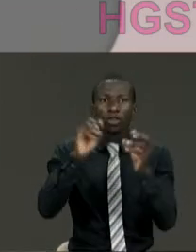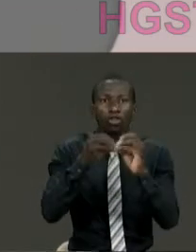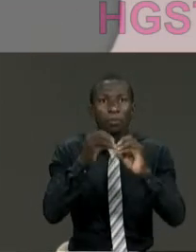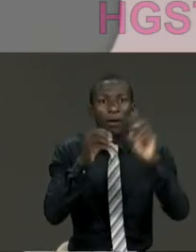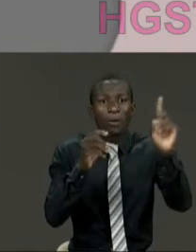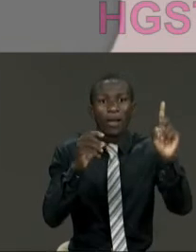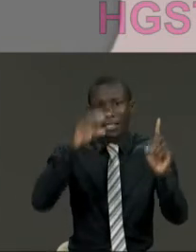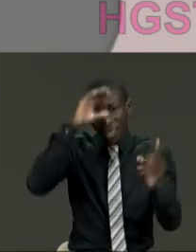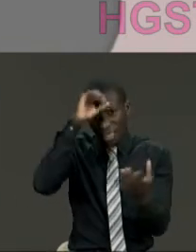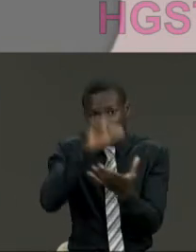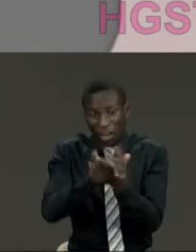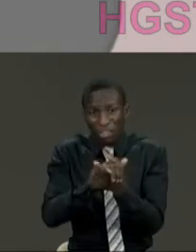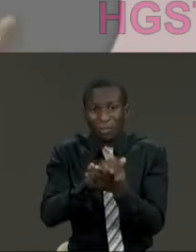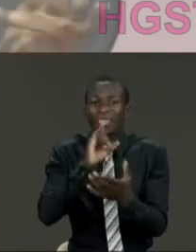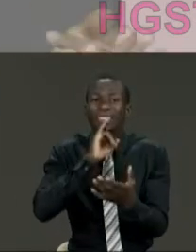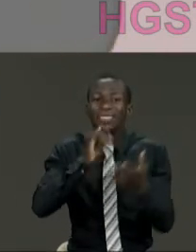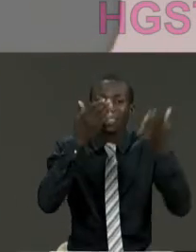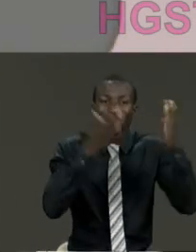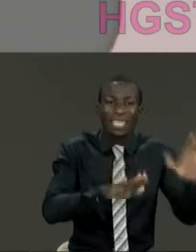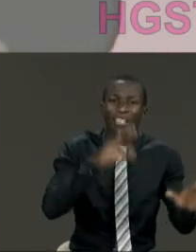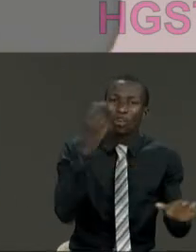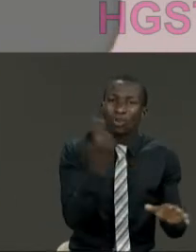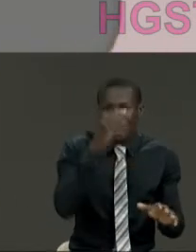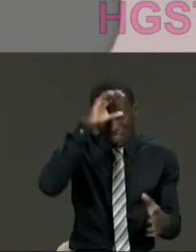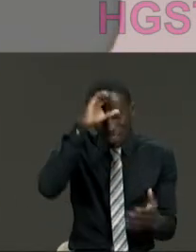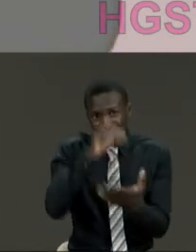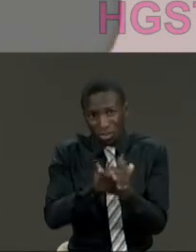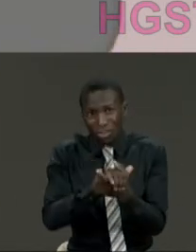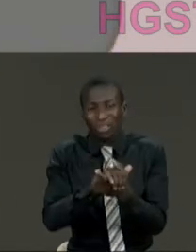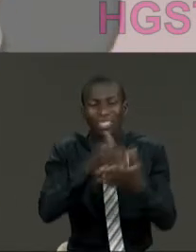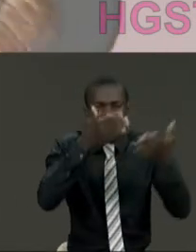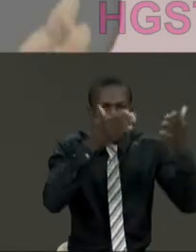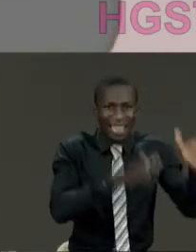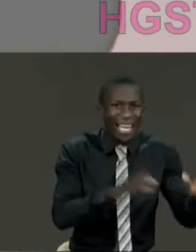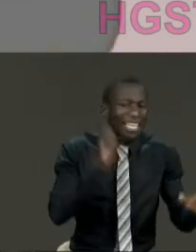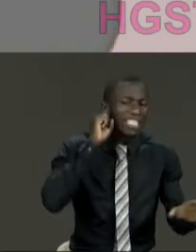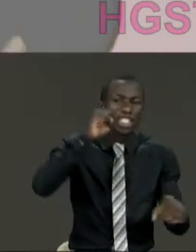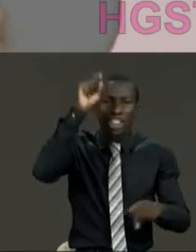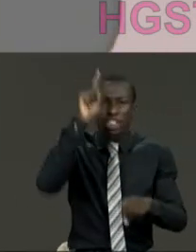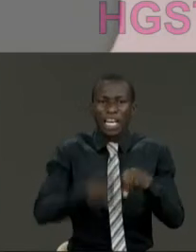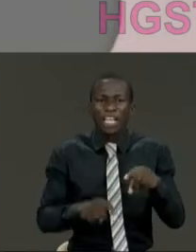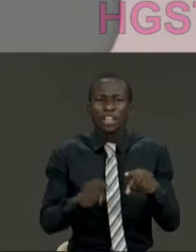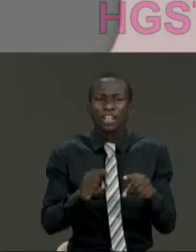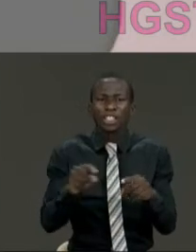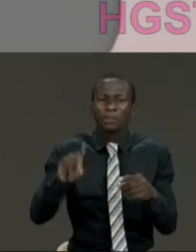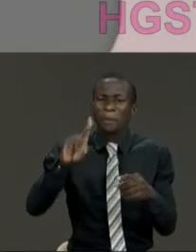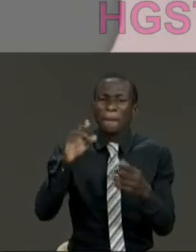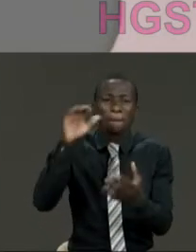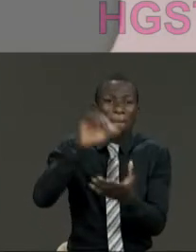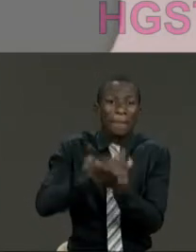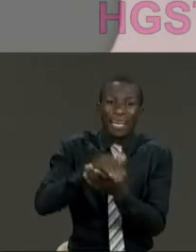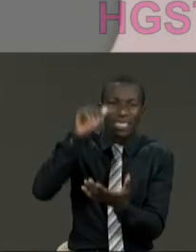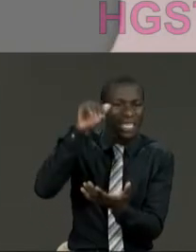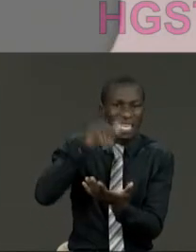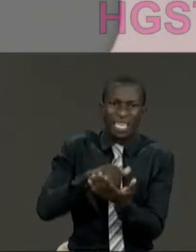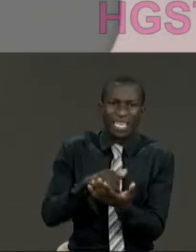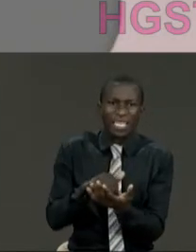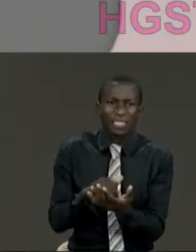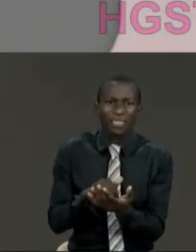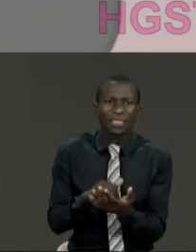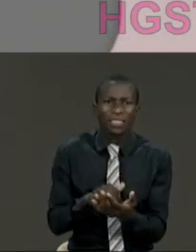dead. The only son died. She could not remarry. Because their dad was knocking in her